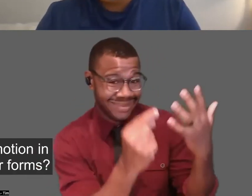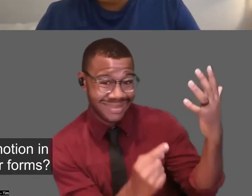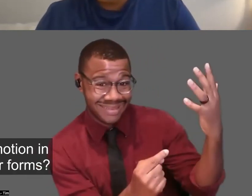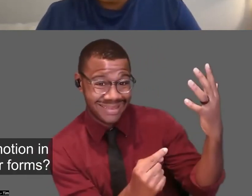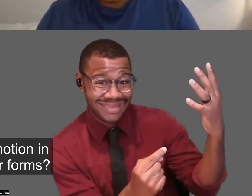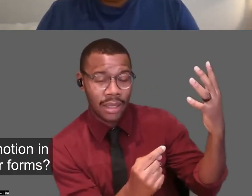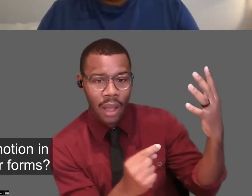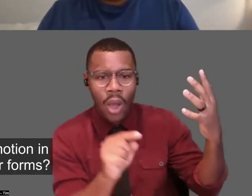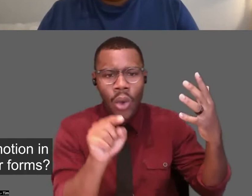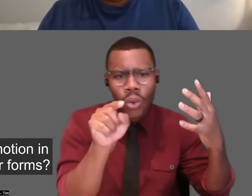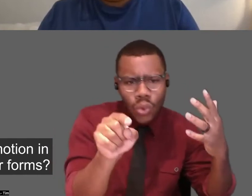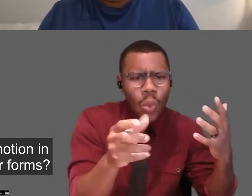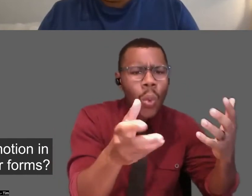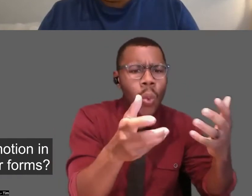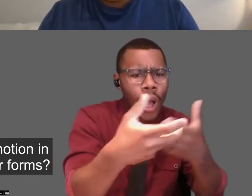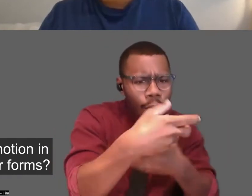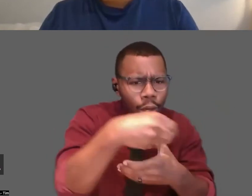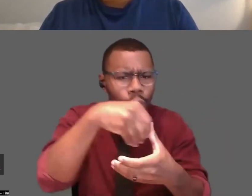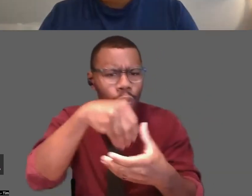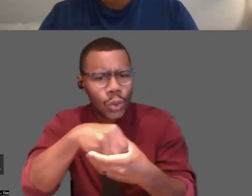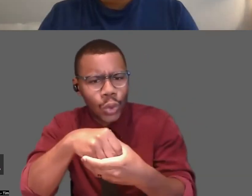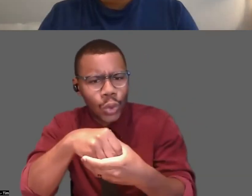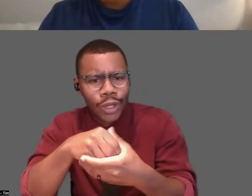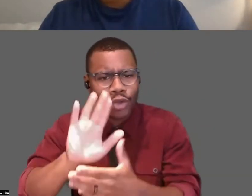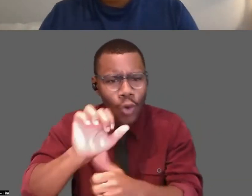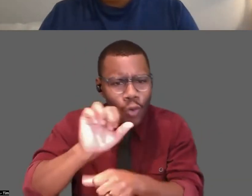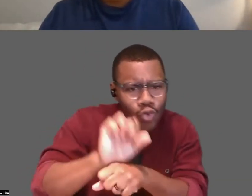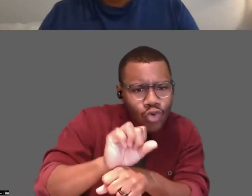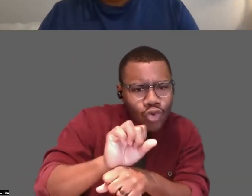excess emotion in these particular forms?